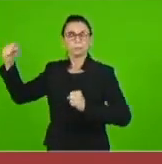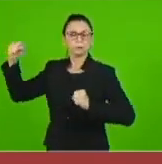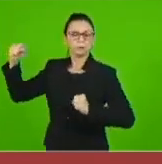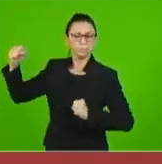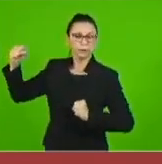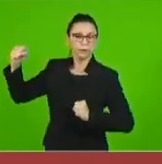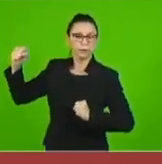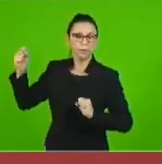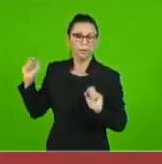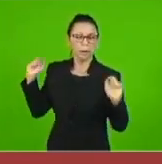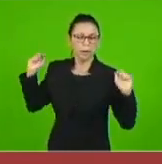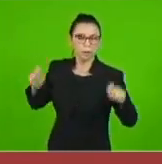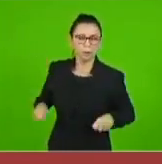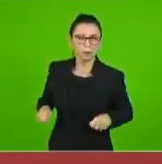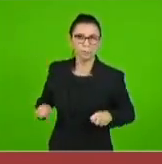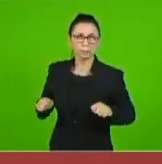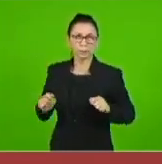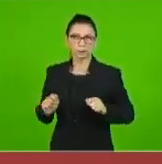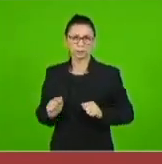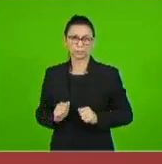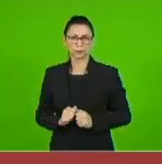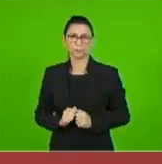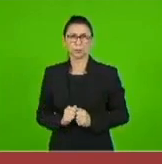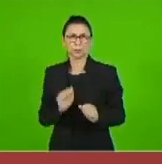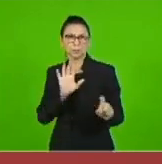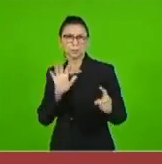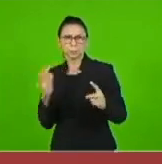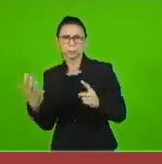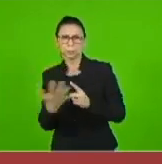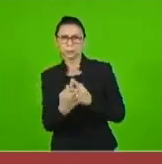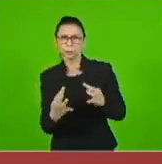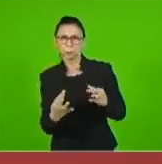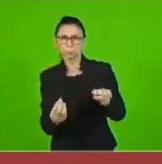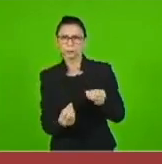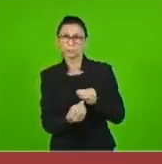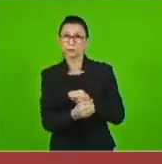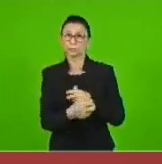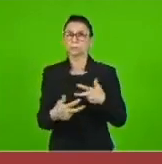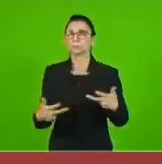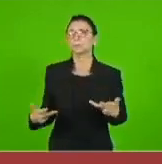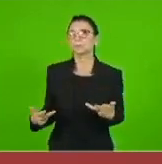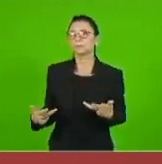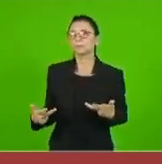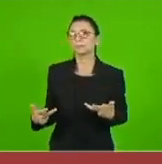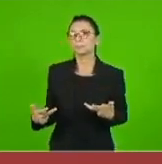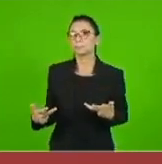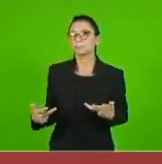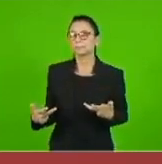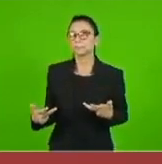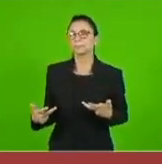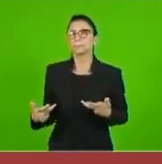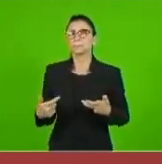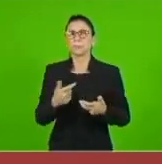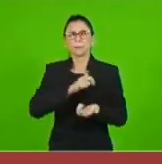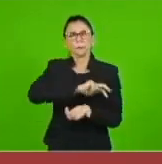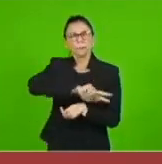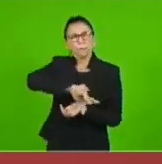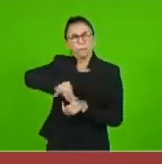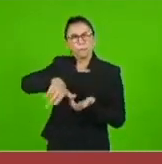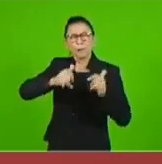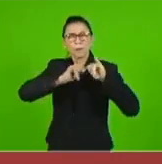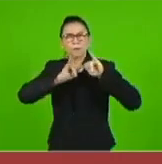And the same God that sees us is able to predict and provide all things, where